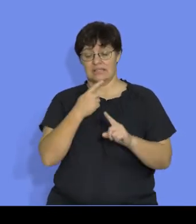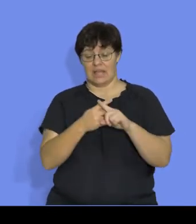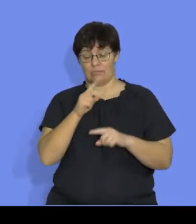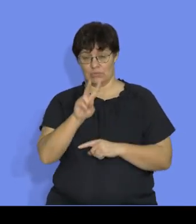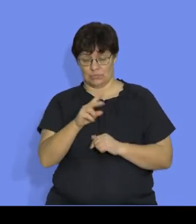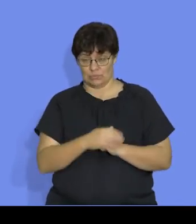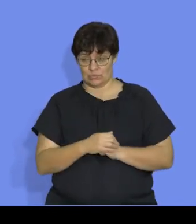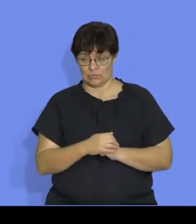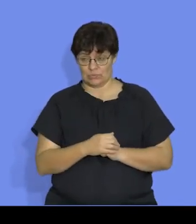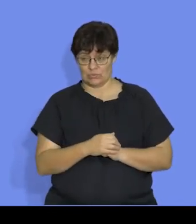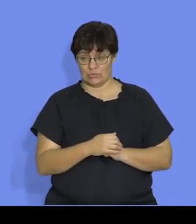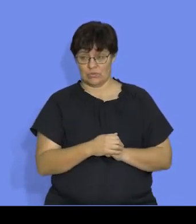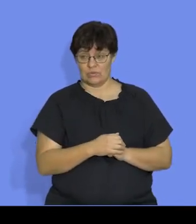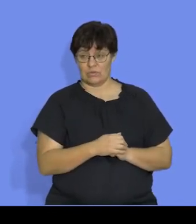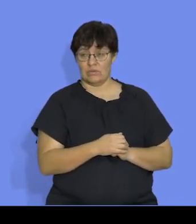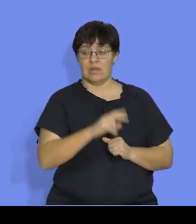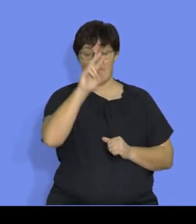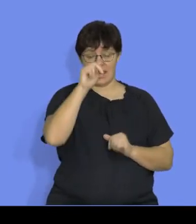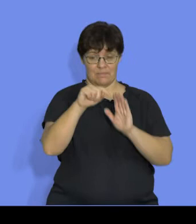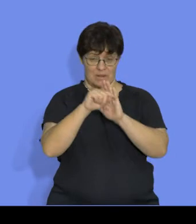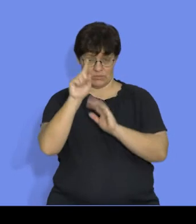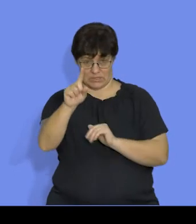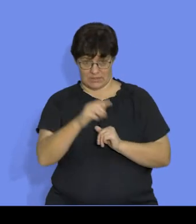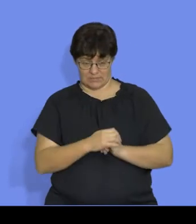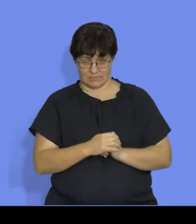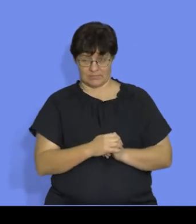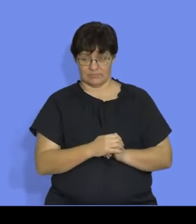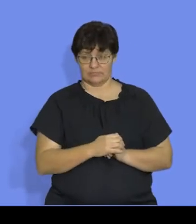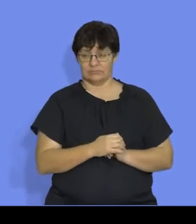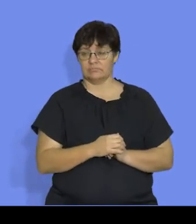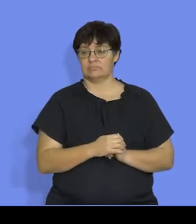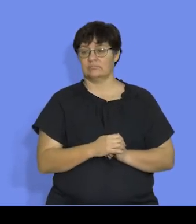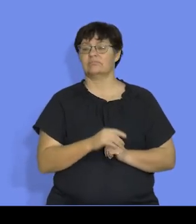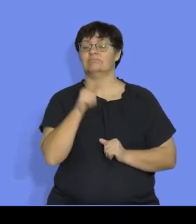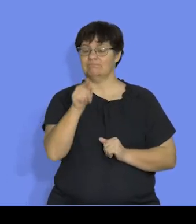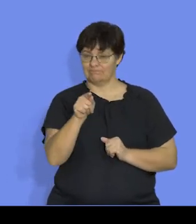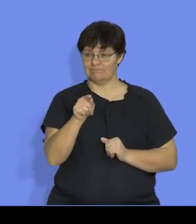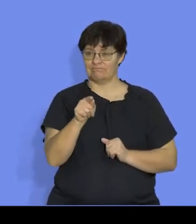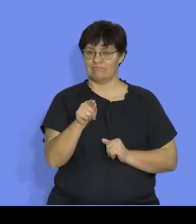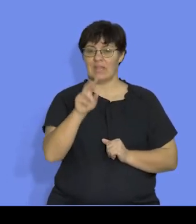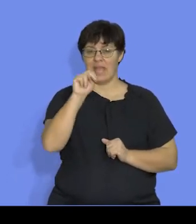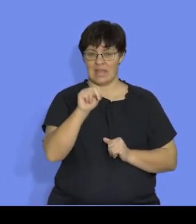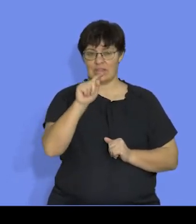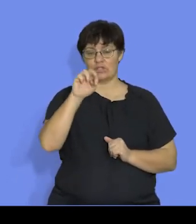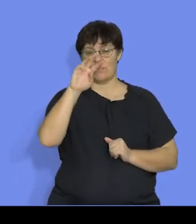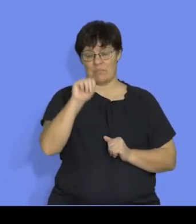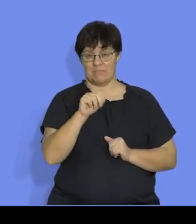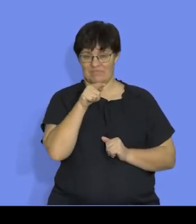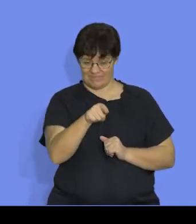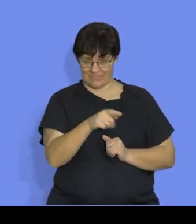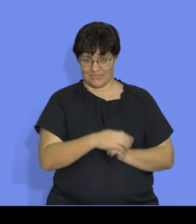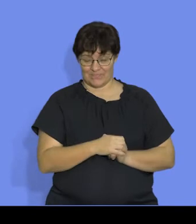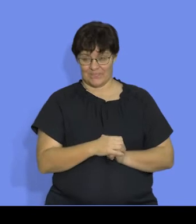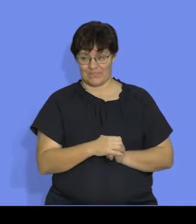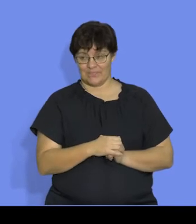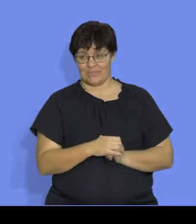times 2 to the power of n minus 1. So that is my nth term for the